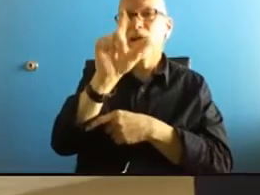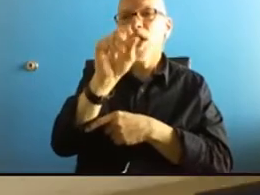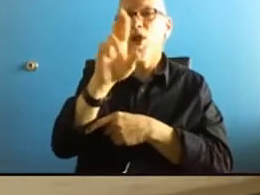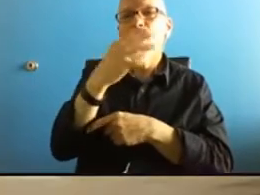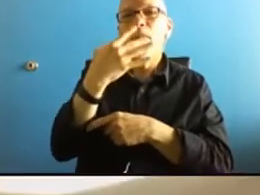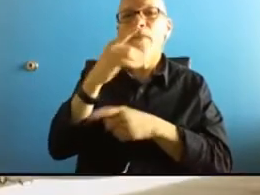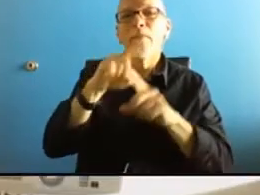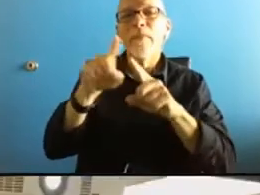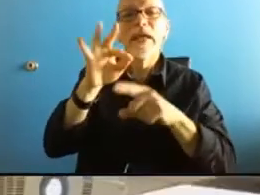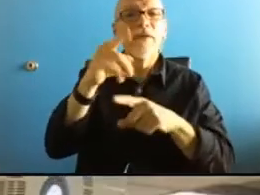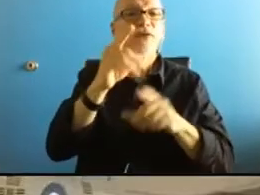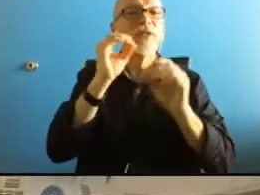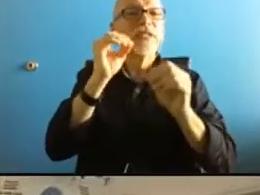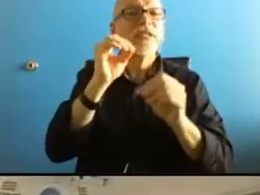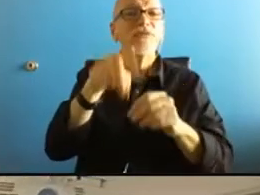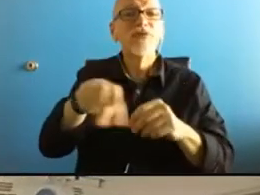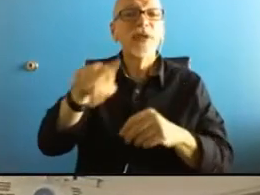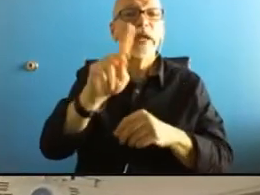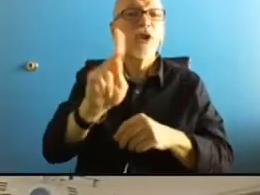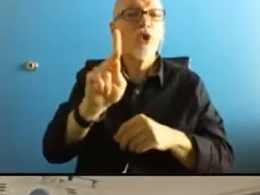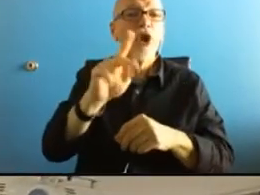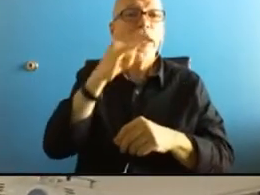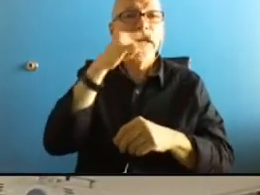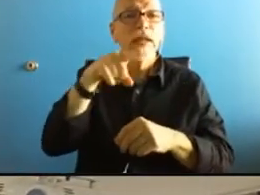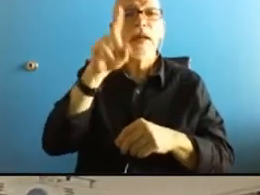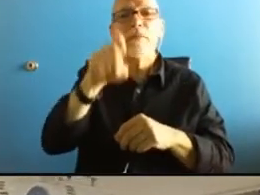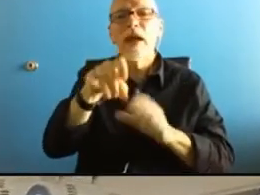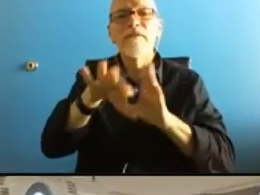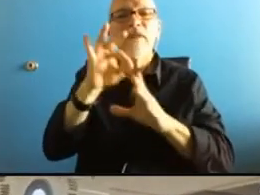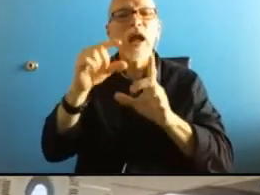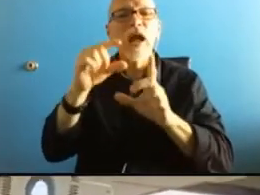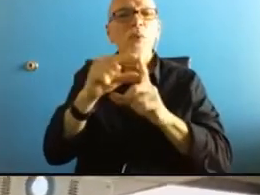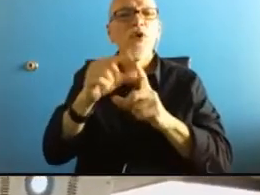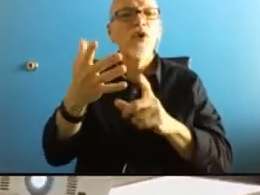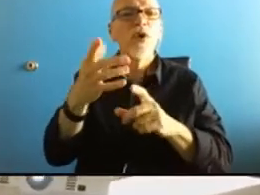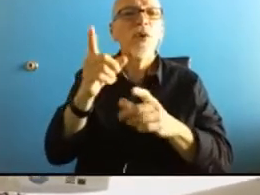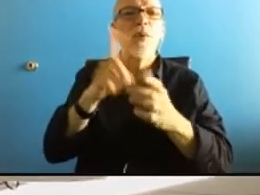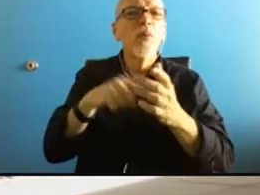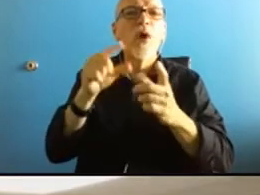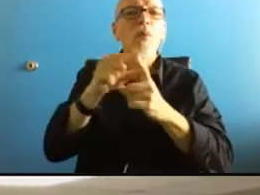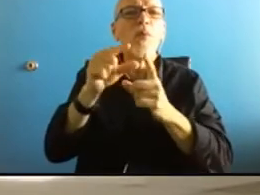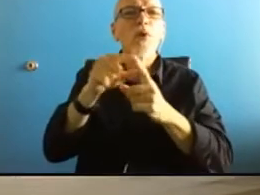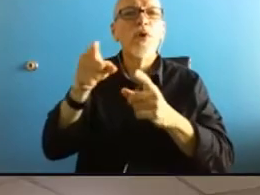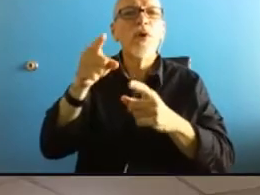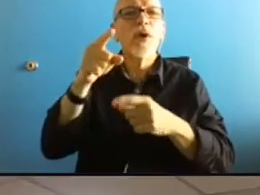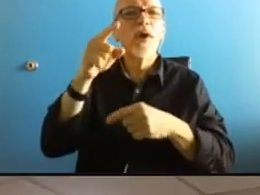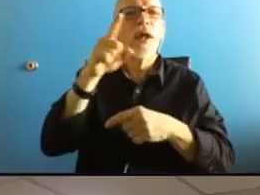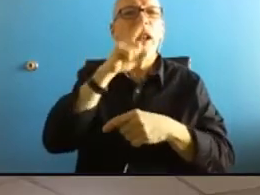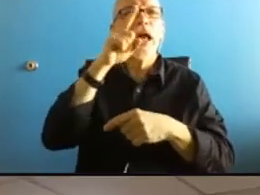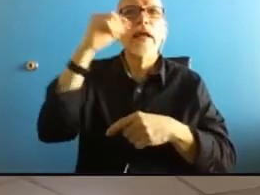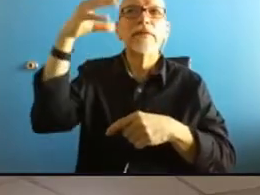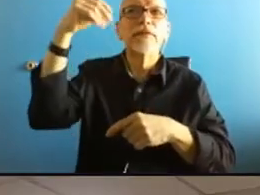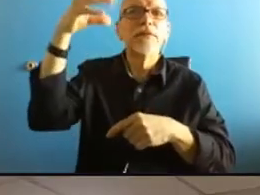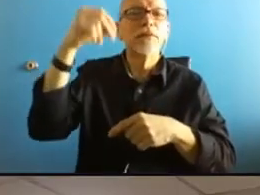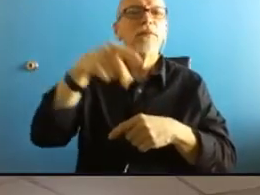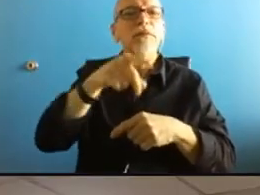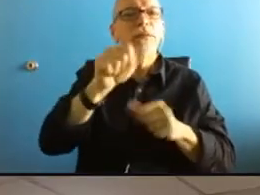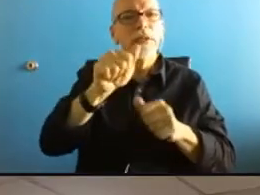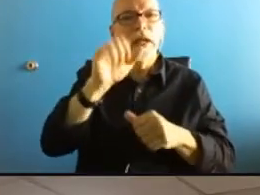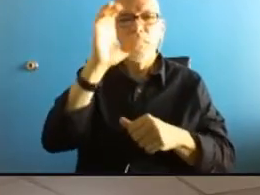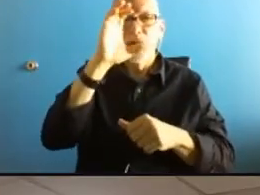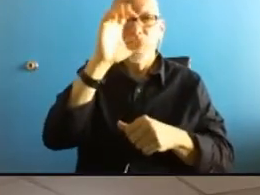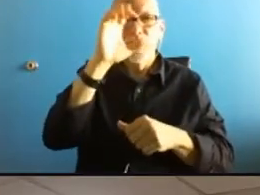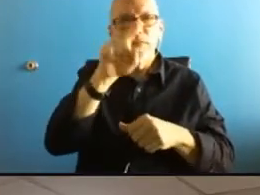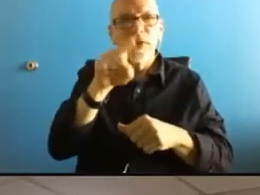teaching your kindergartners, okay, find the word, what's the word that's lights, so they can look through